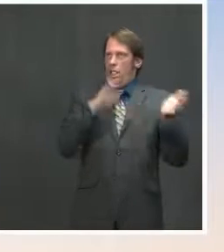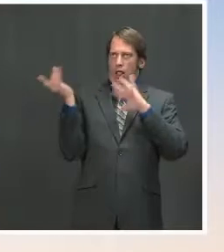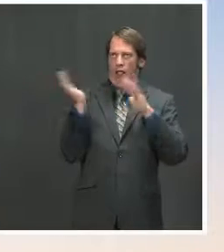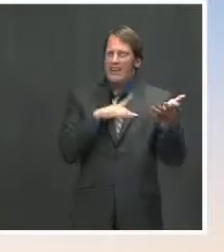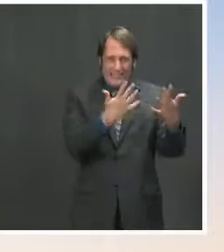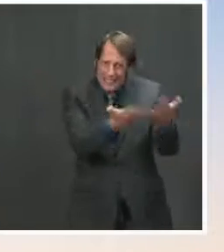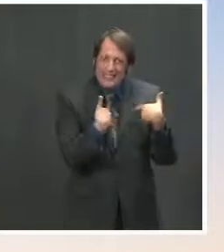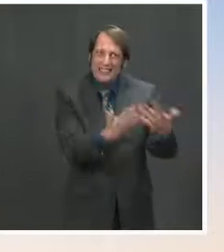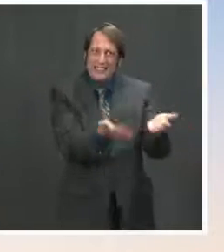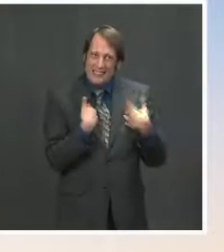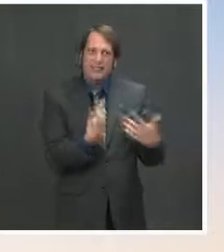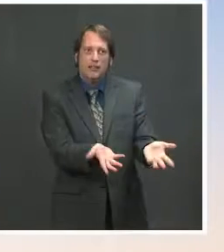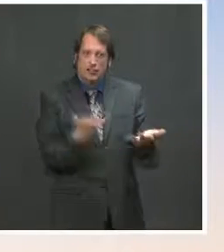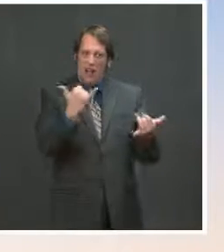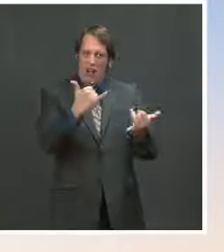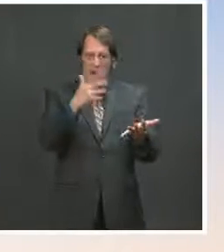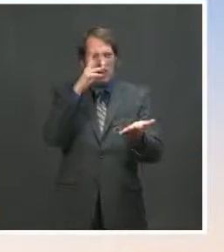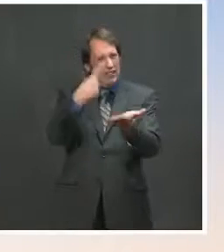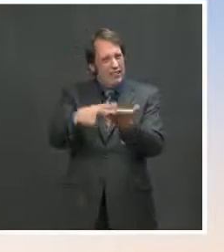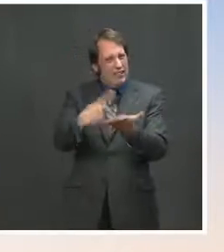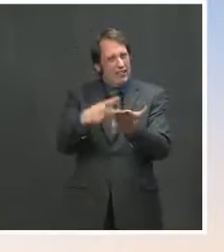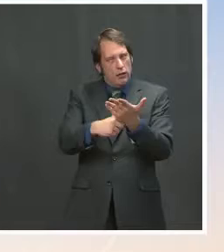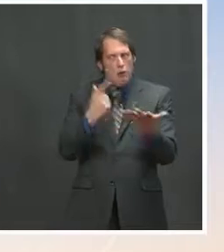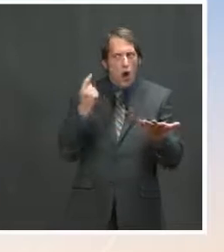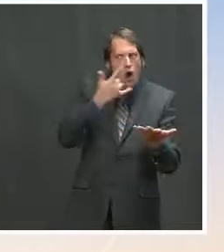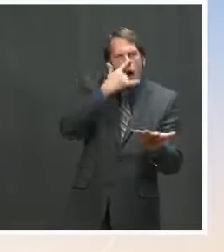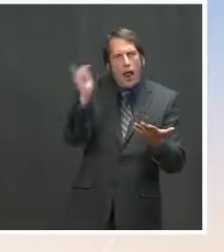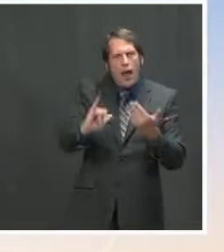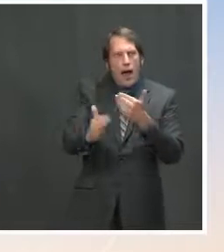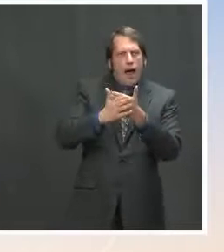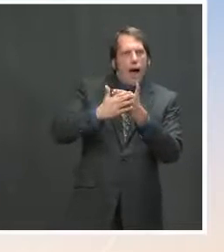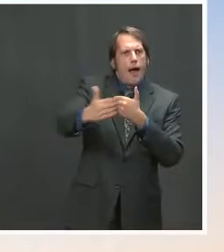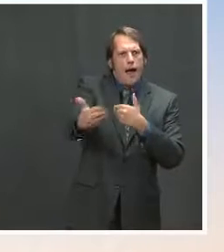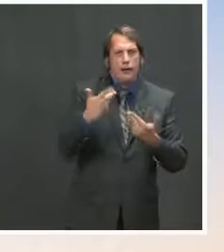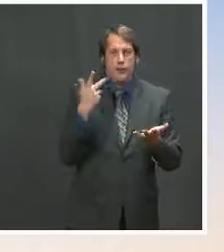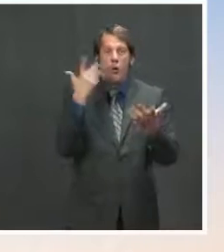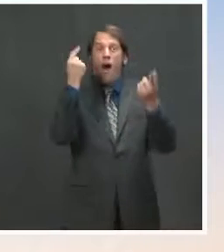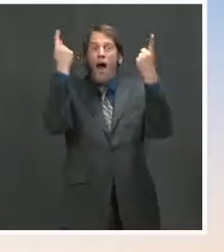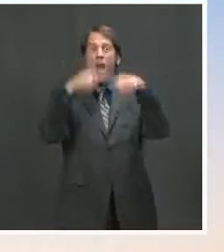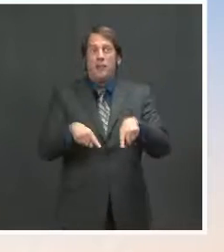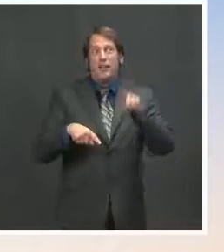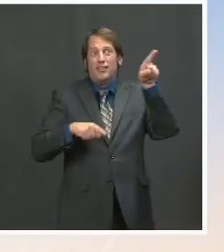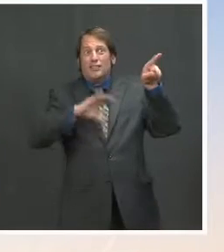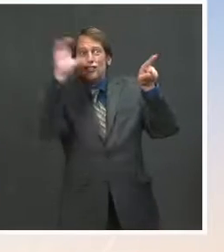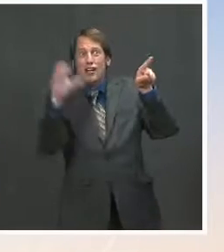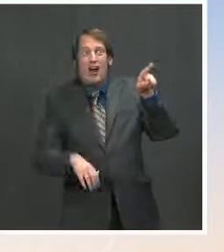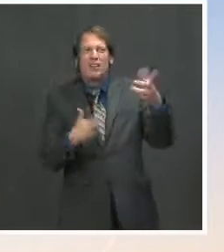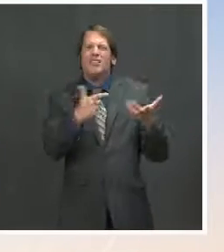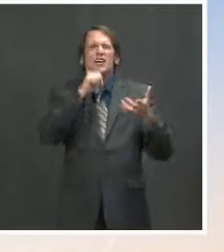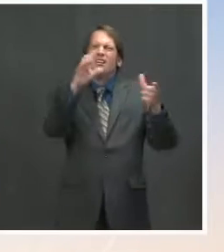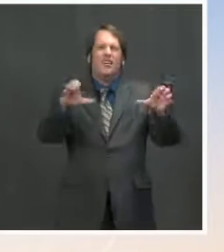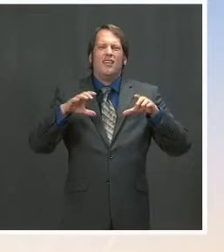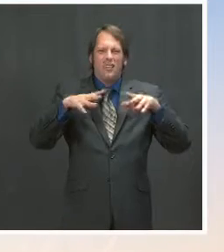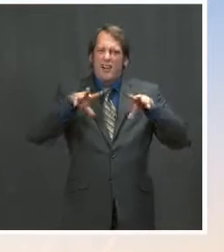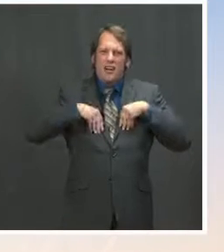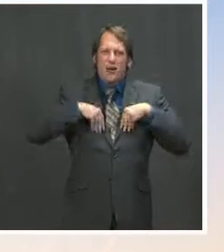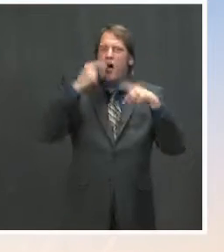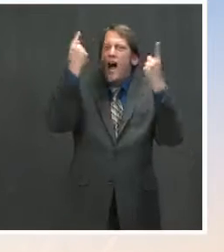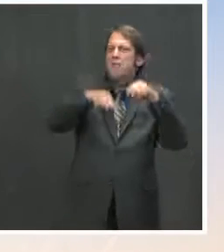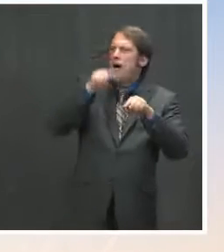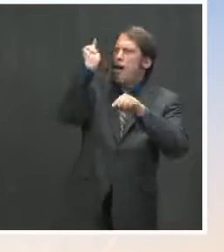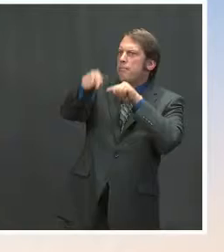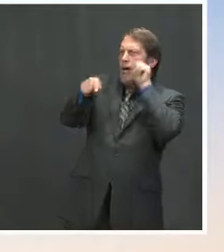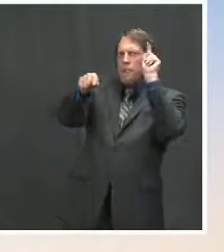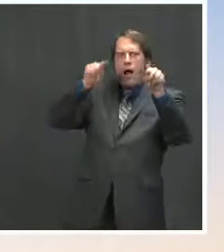looks like. But we've seen an unacceptable and a long-standing trend that is the cause of immense pain and